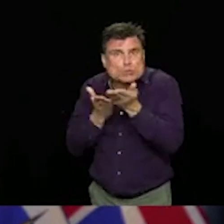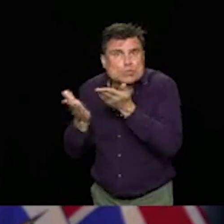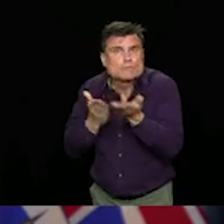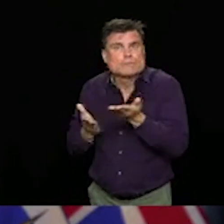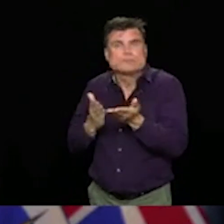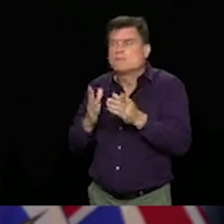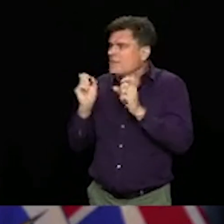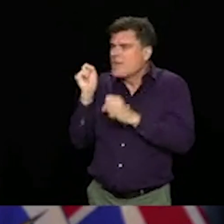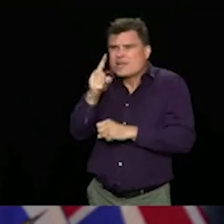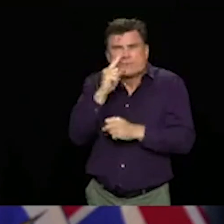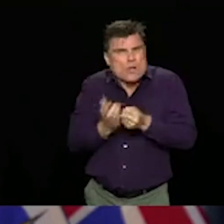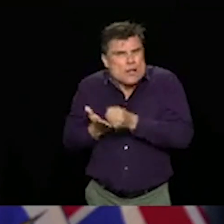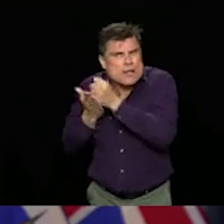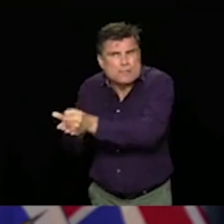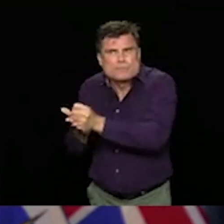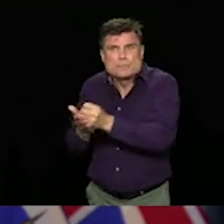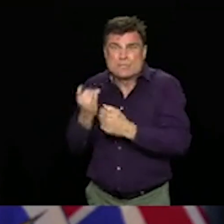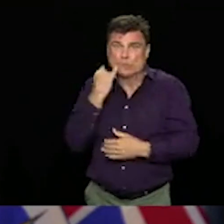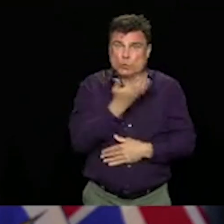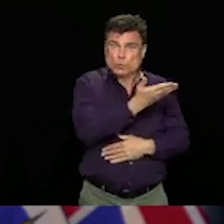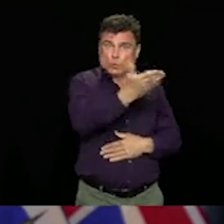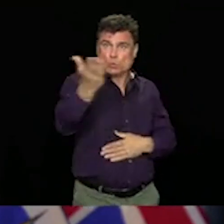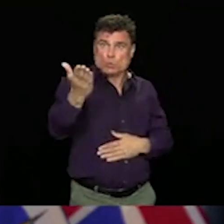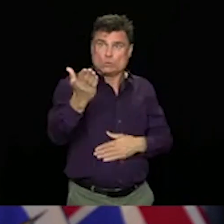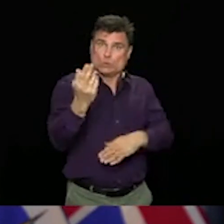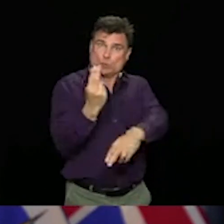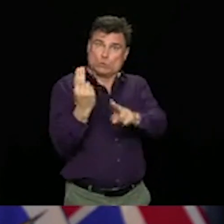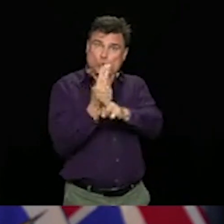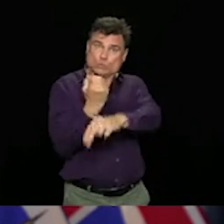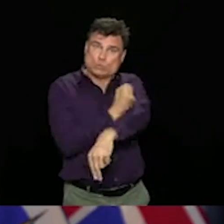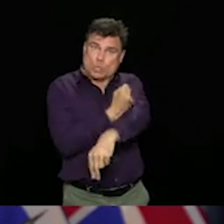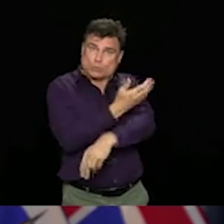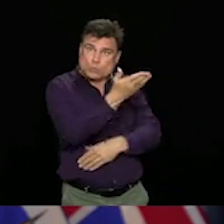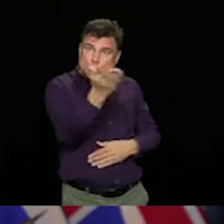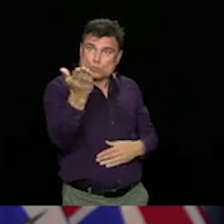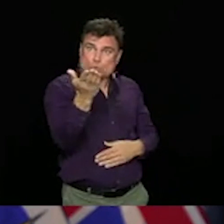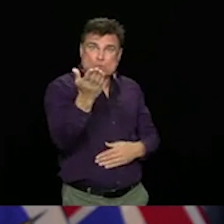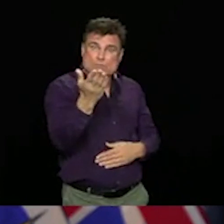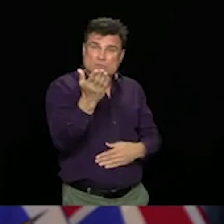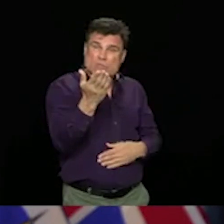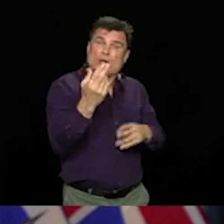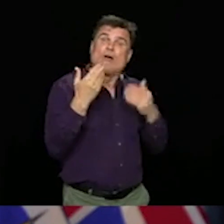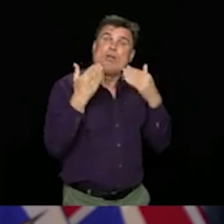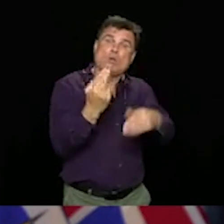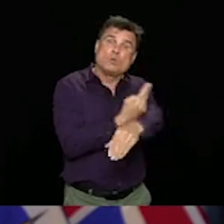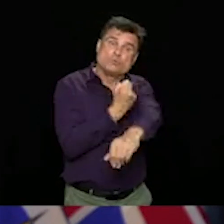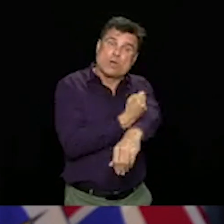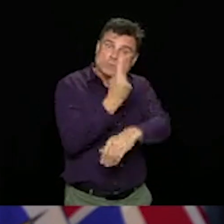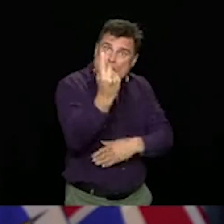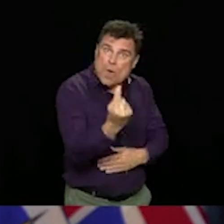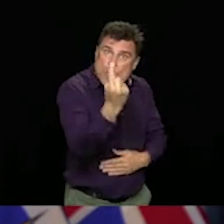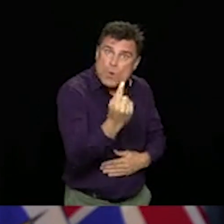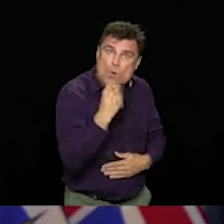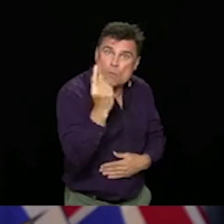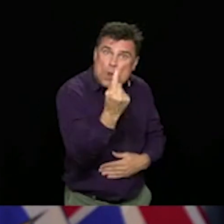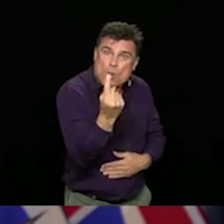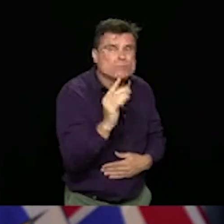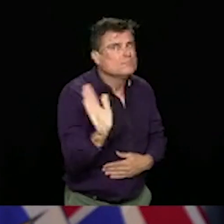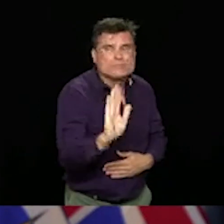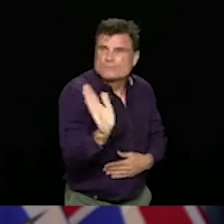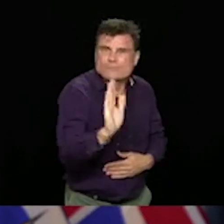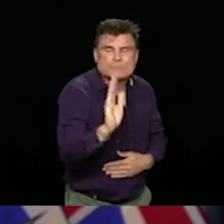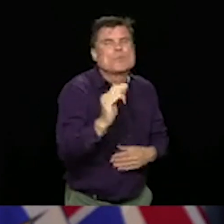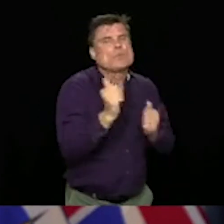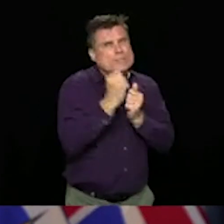alone. Have a buddy, have a system. Try the app, the Lifeguard app, or call 911. Know the signs